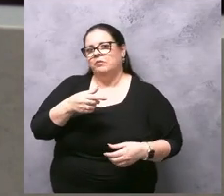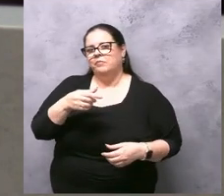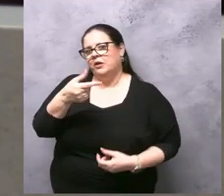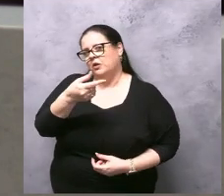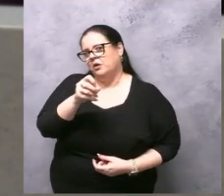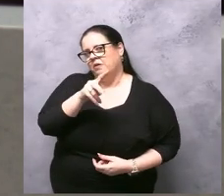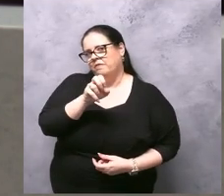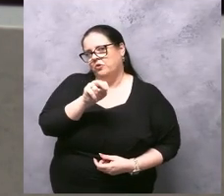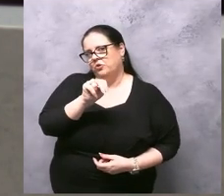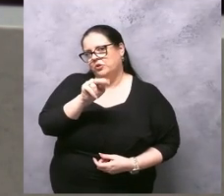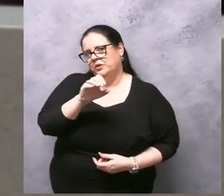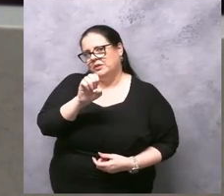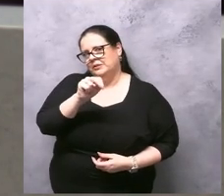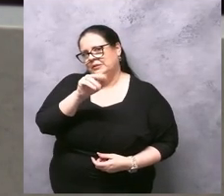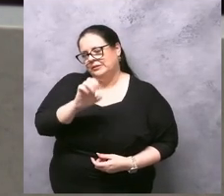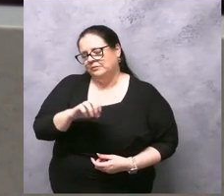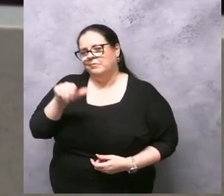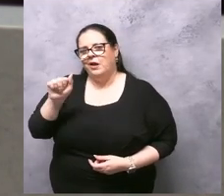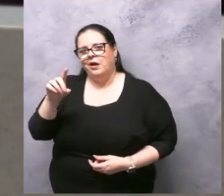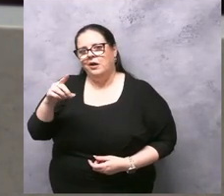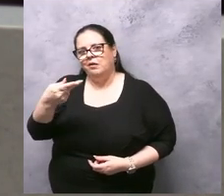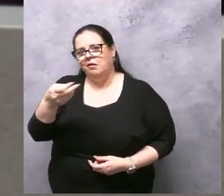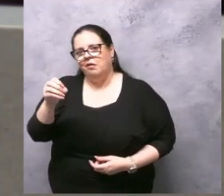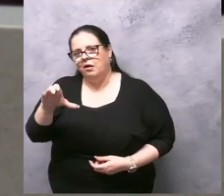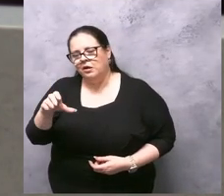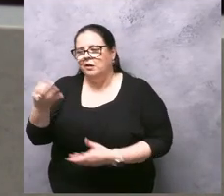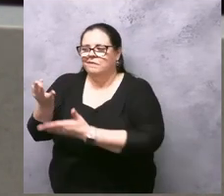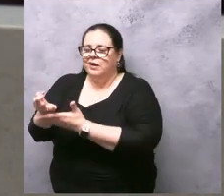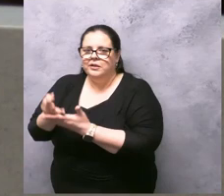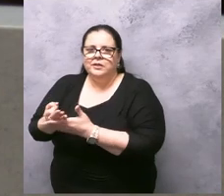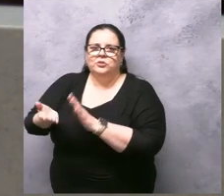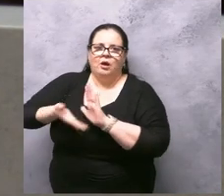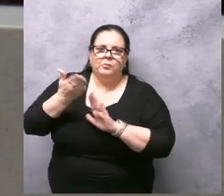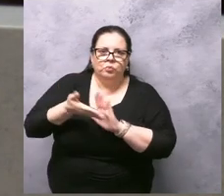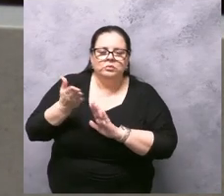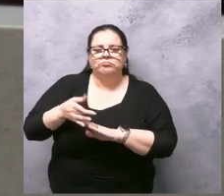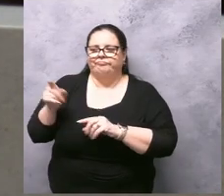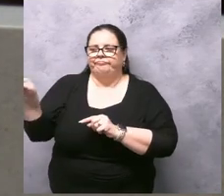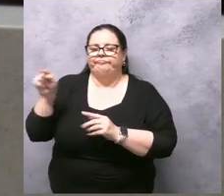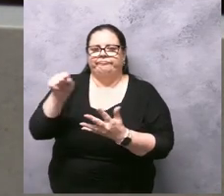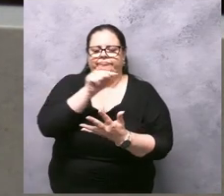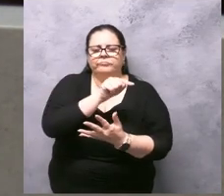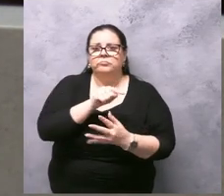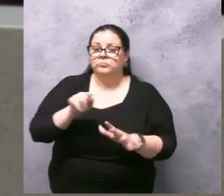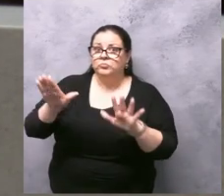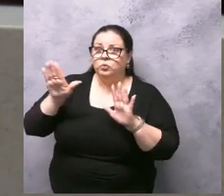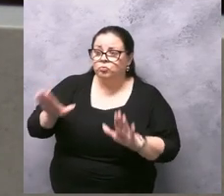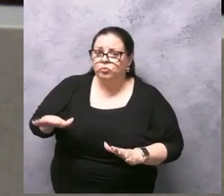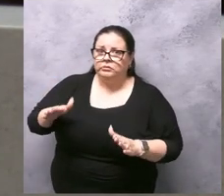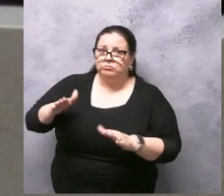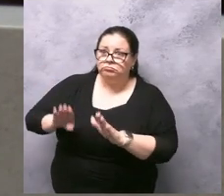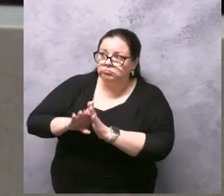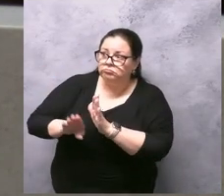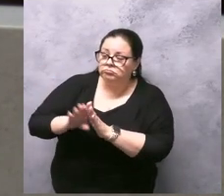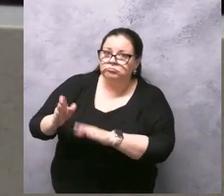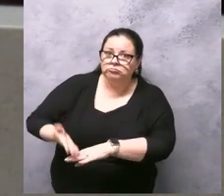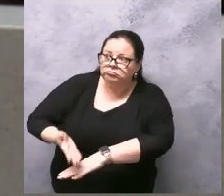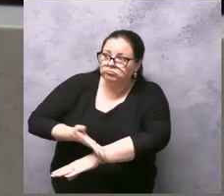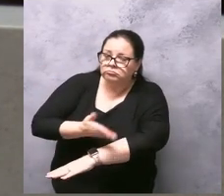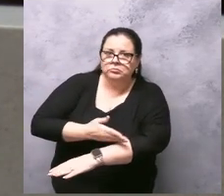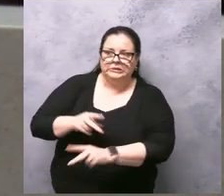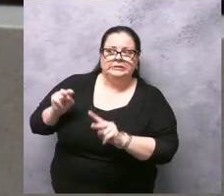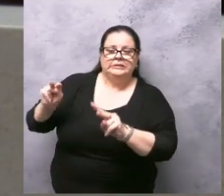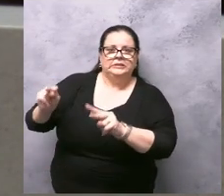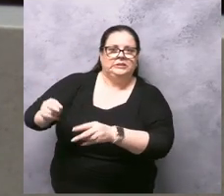committee, finance and operations. The planning and vision that's coming out of these meetings has been great. I'm looking forward to the work product that we're